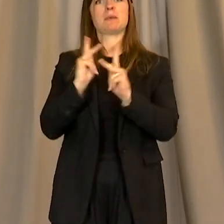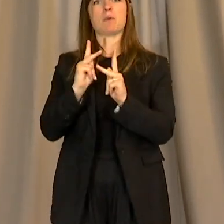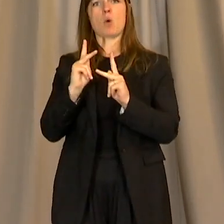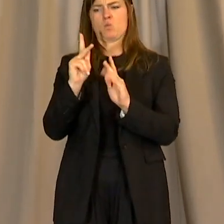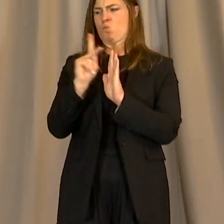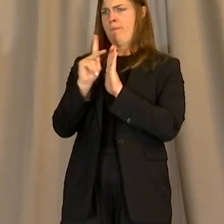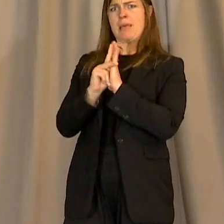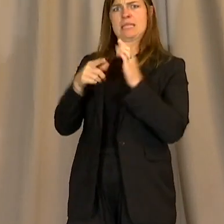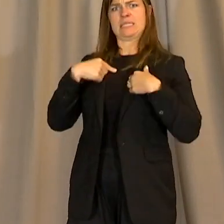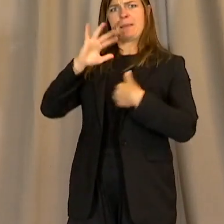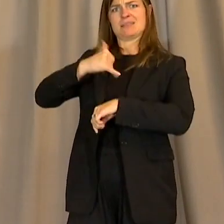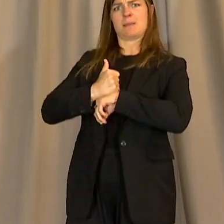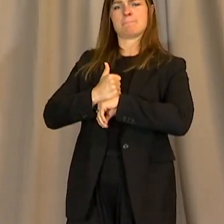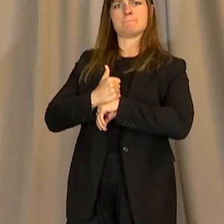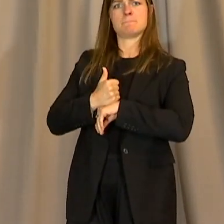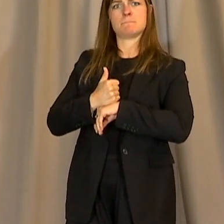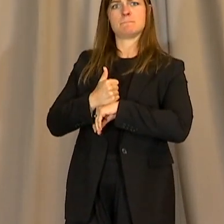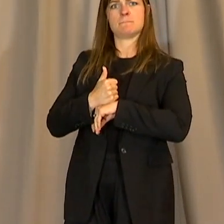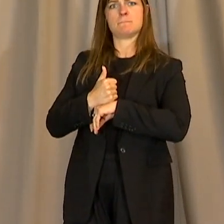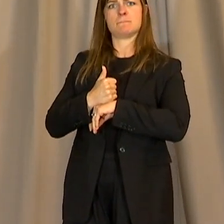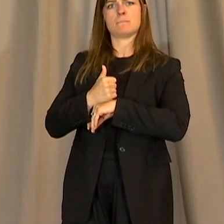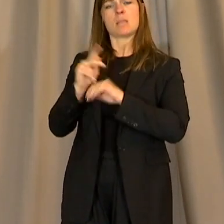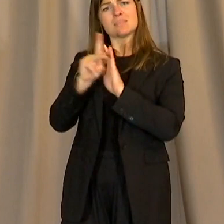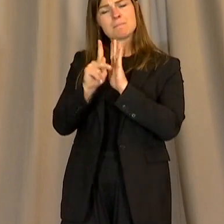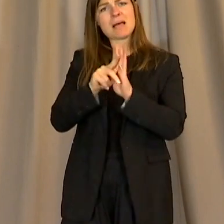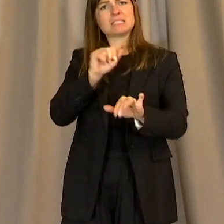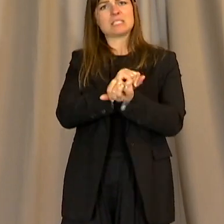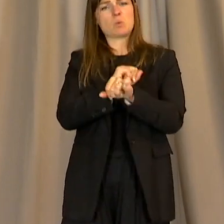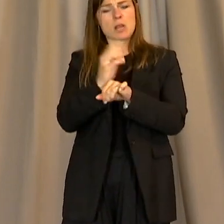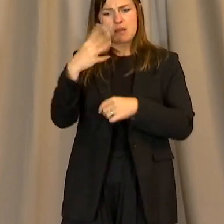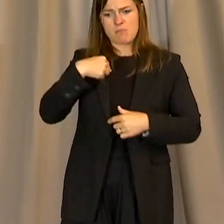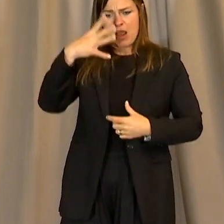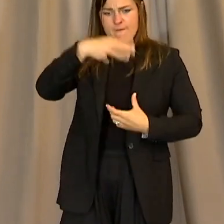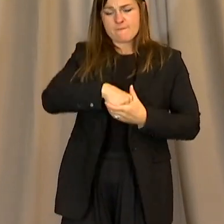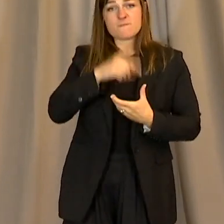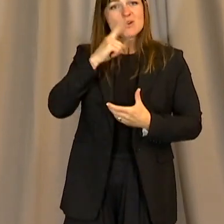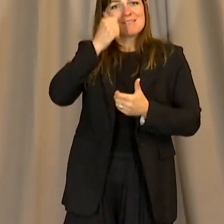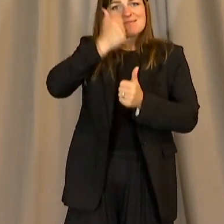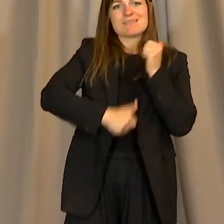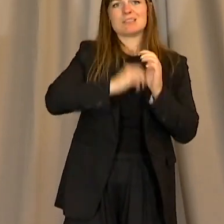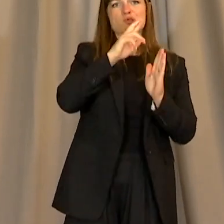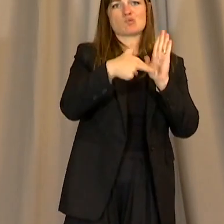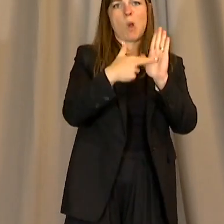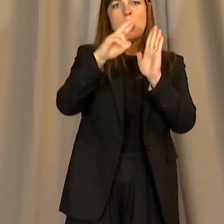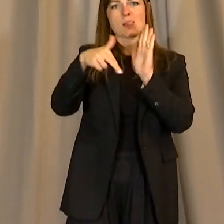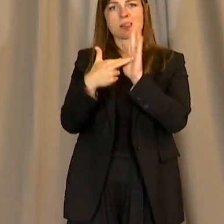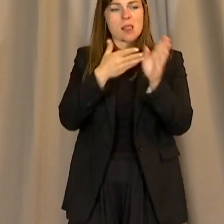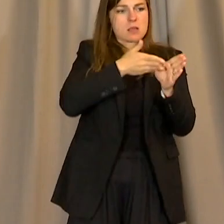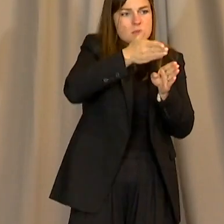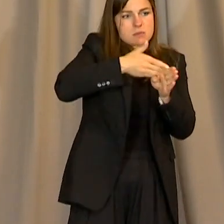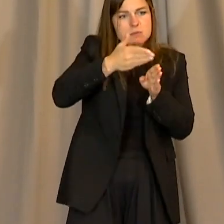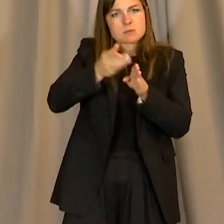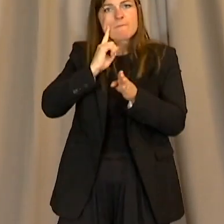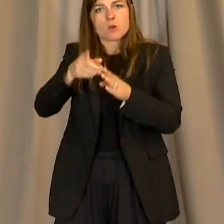I doing? What policy work am I doing in every role in education that I have? I'm not